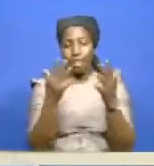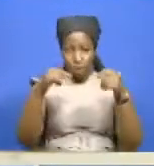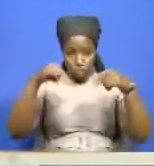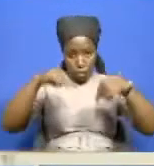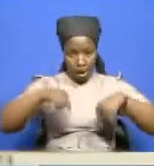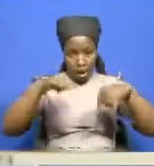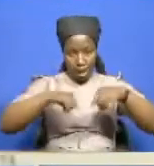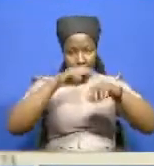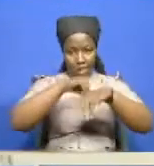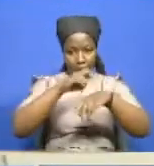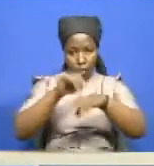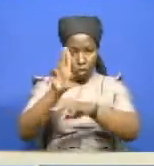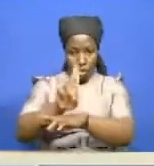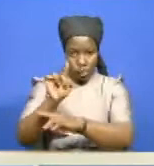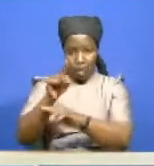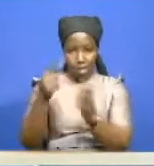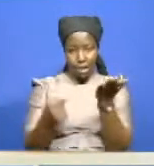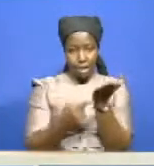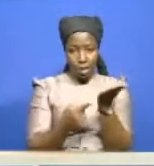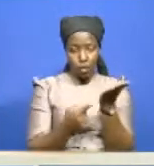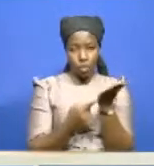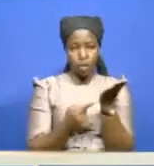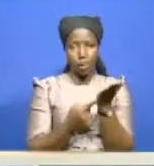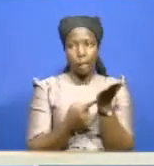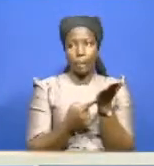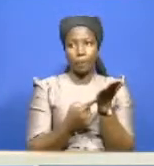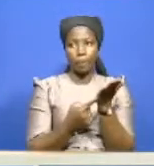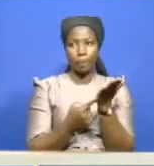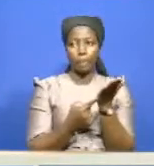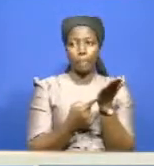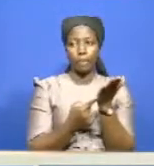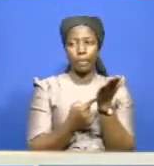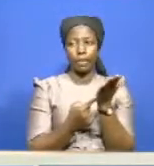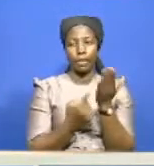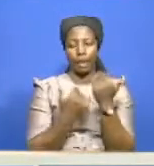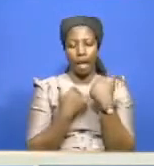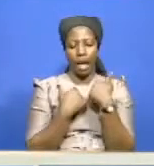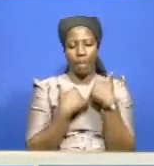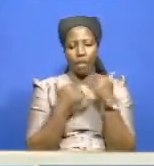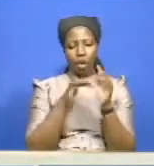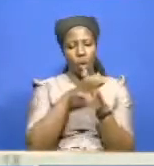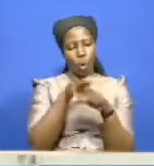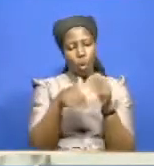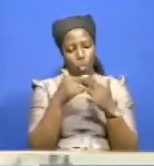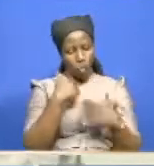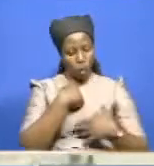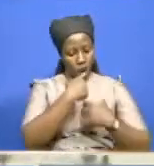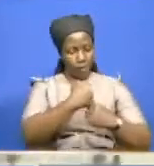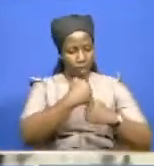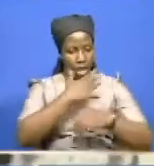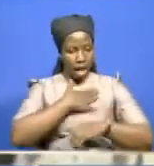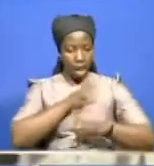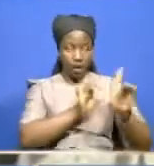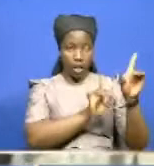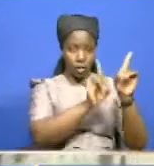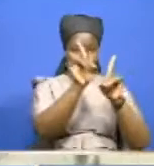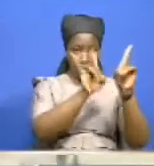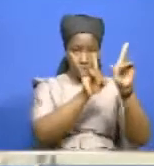Today, as we deploy this technology, I have every confidence that our travelers,